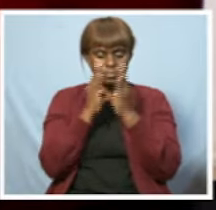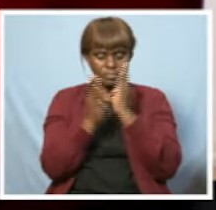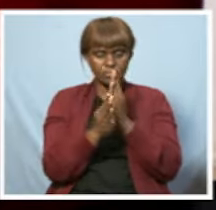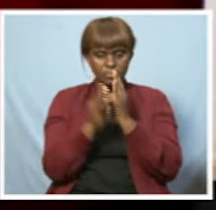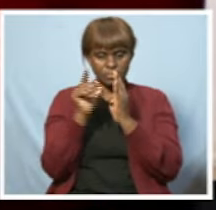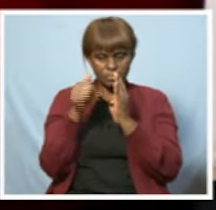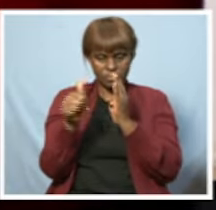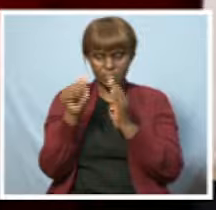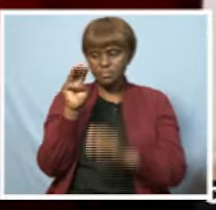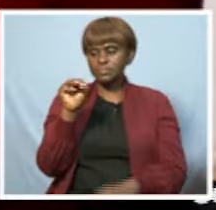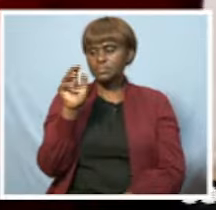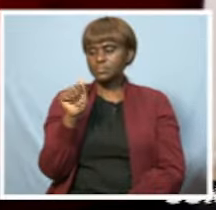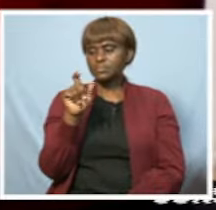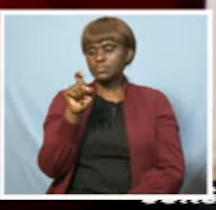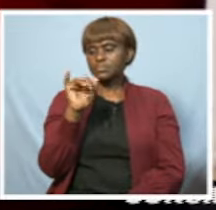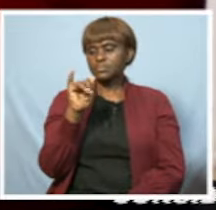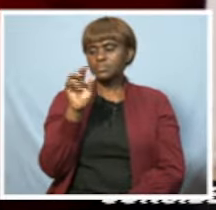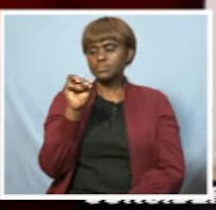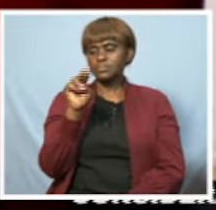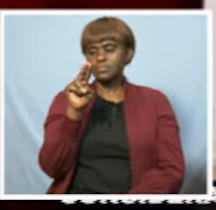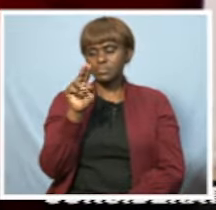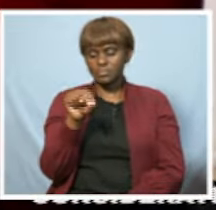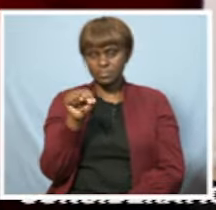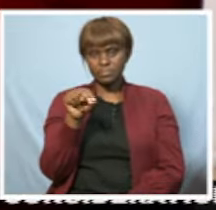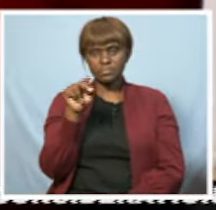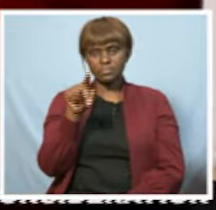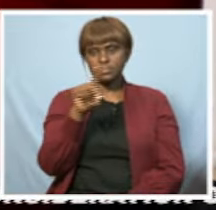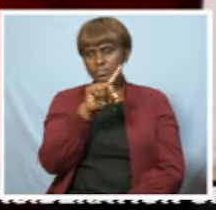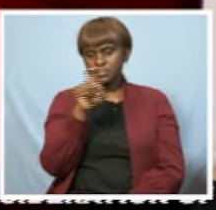maximum depth was 100 meters. So